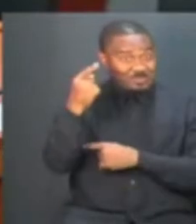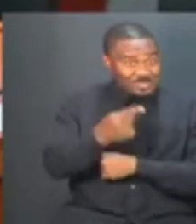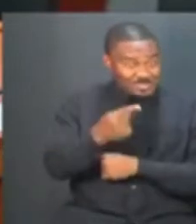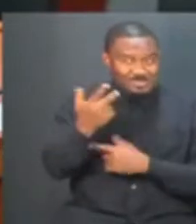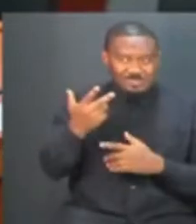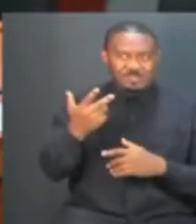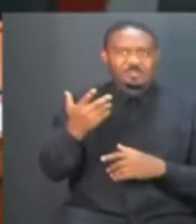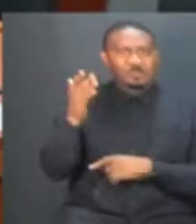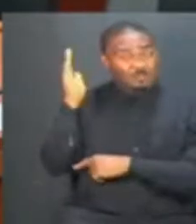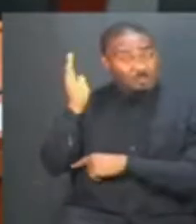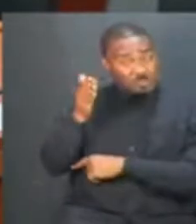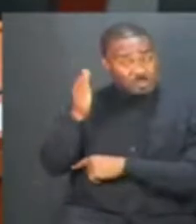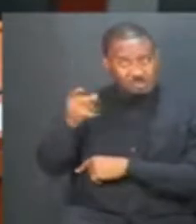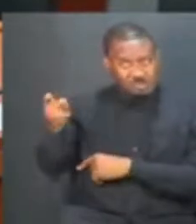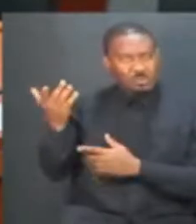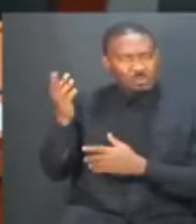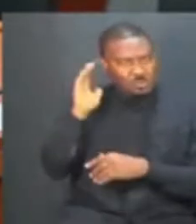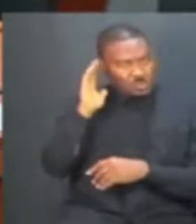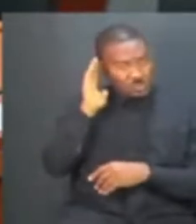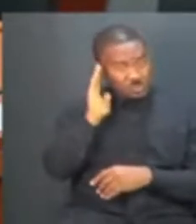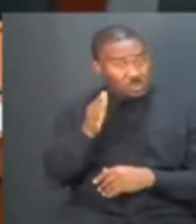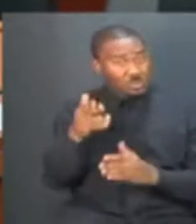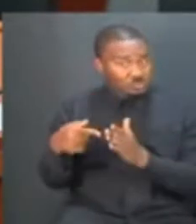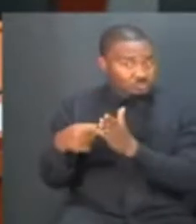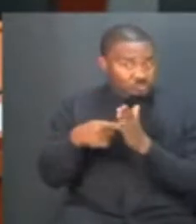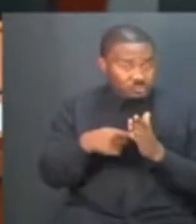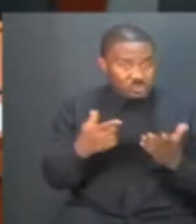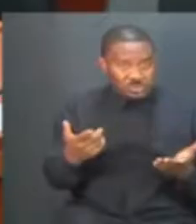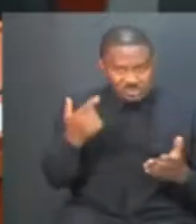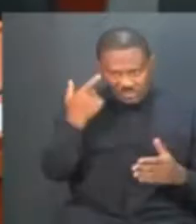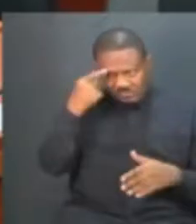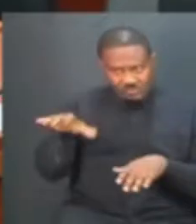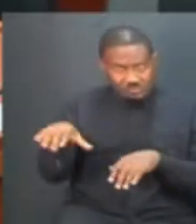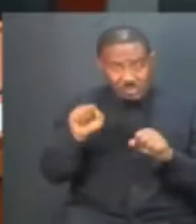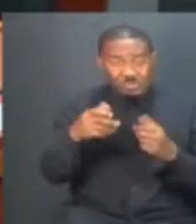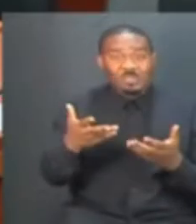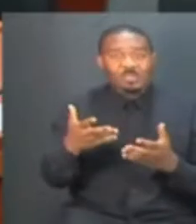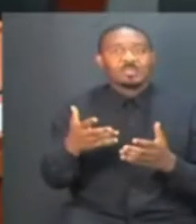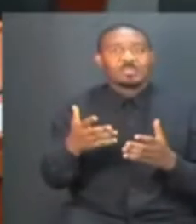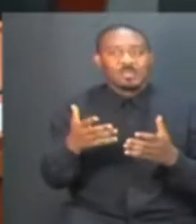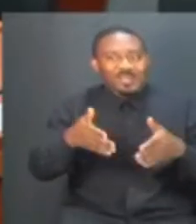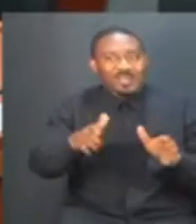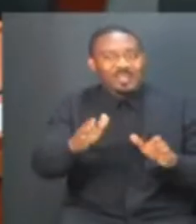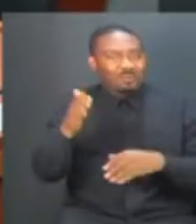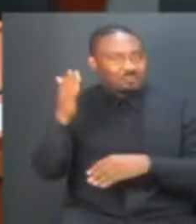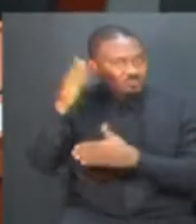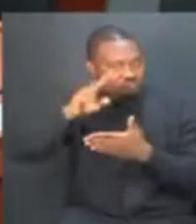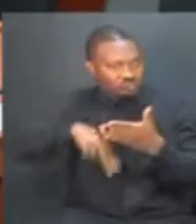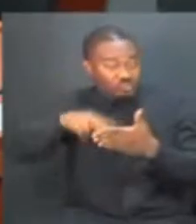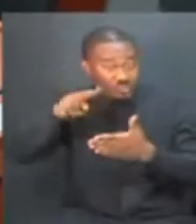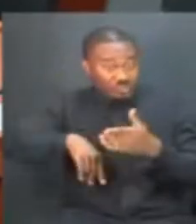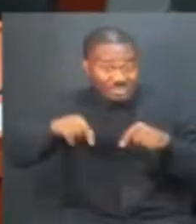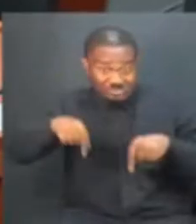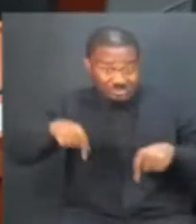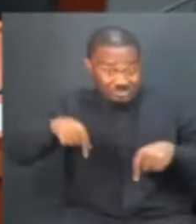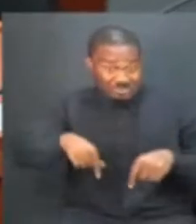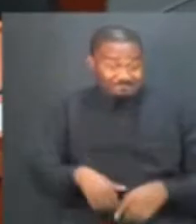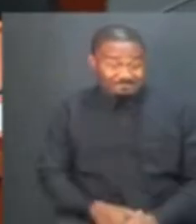member has been recommended for admission so that it can be taken on the floor. So,